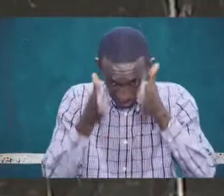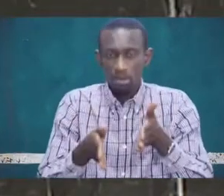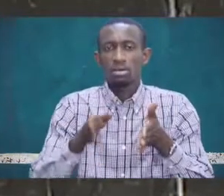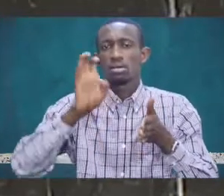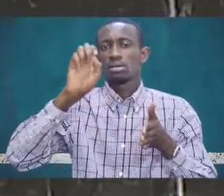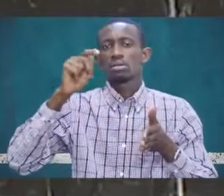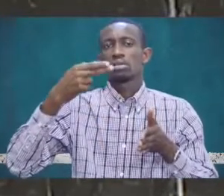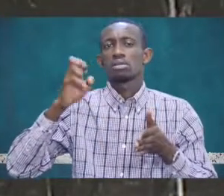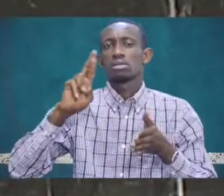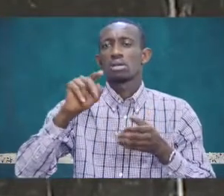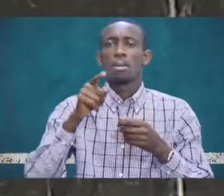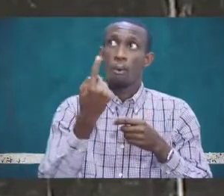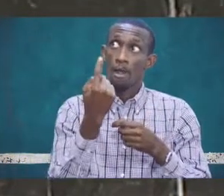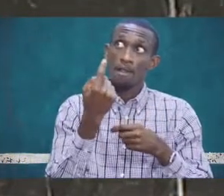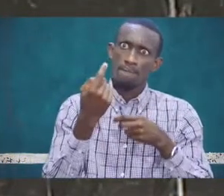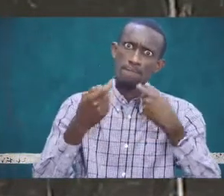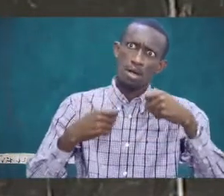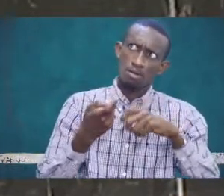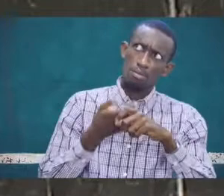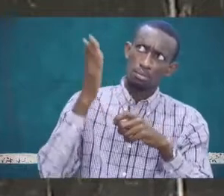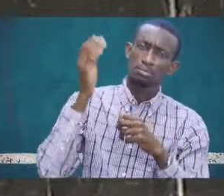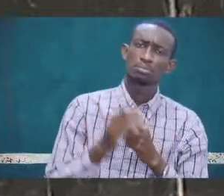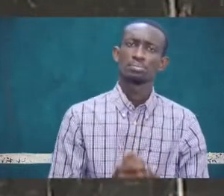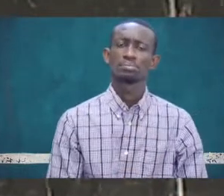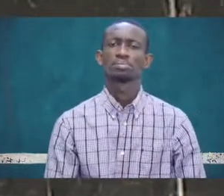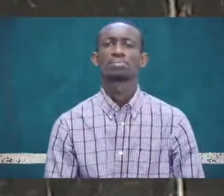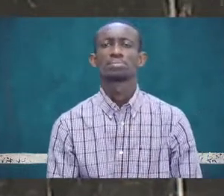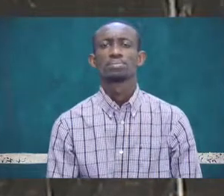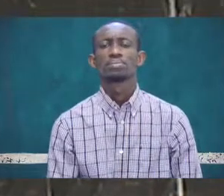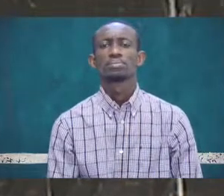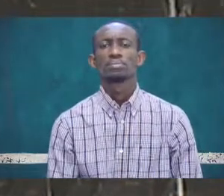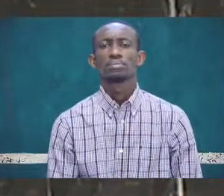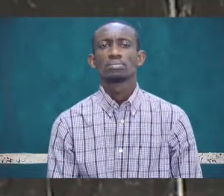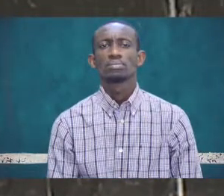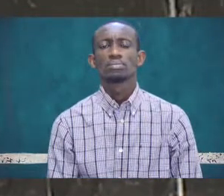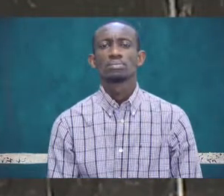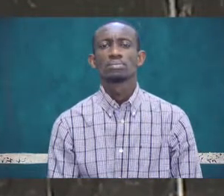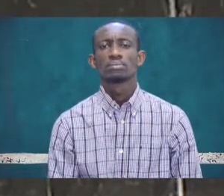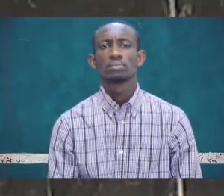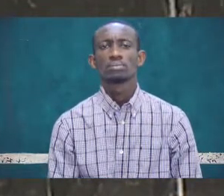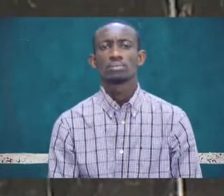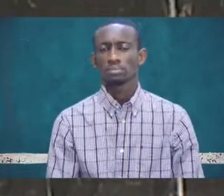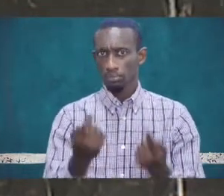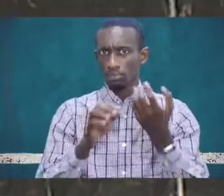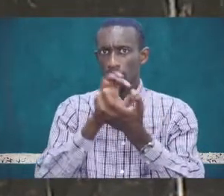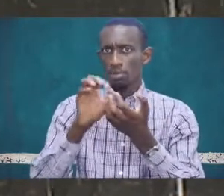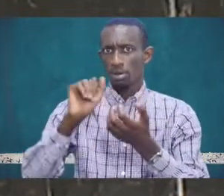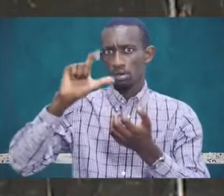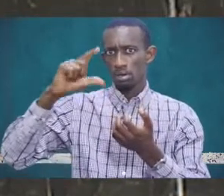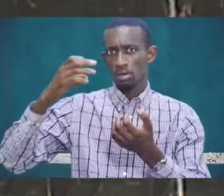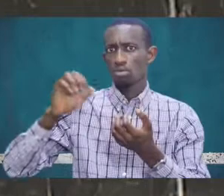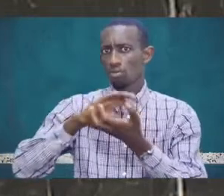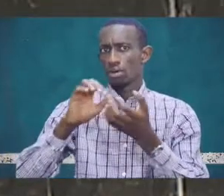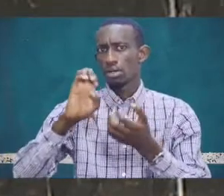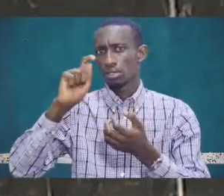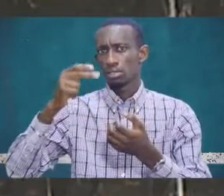that produce ethers. Concentrated sulfuric acid with the alcohol produced at 140